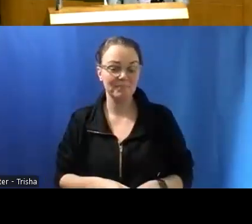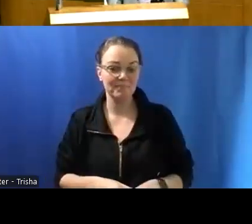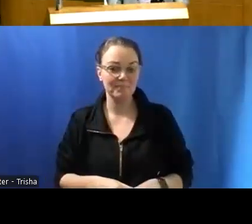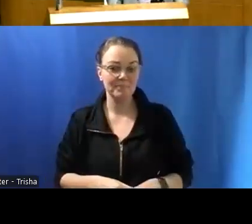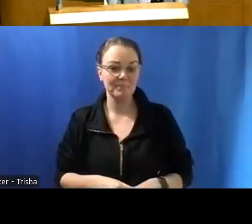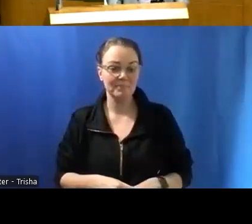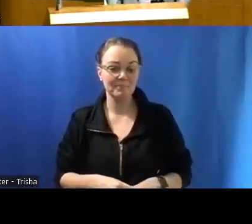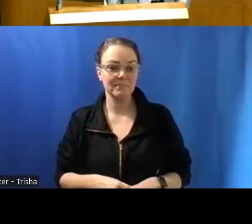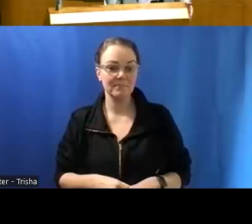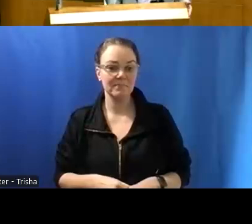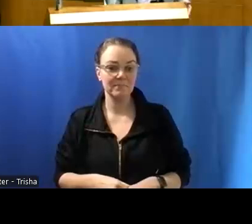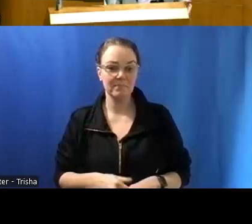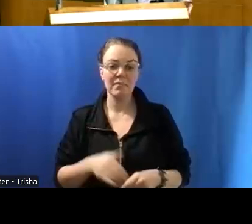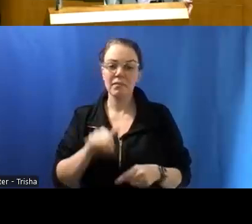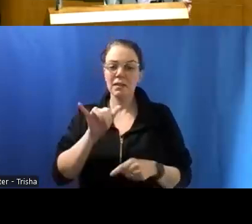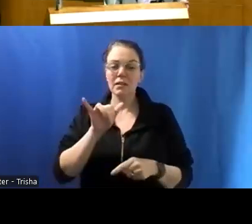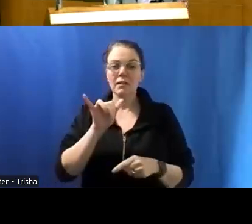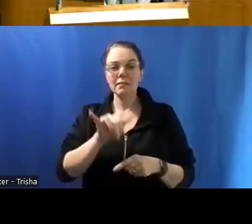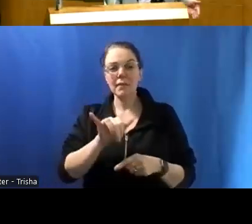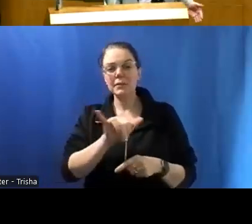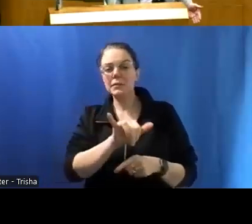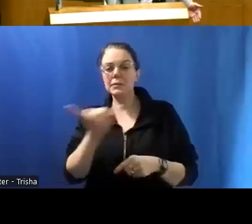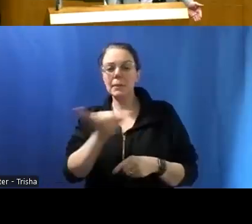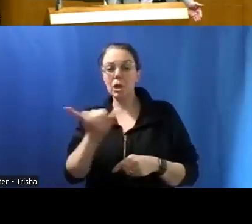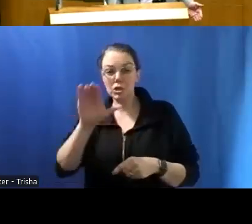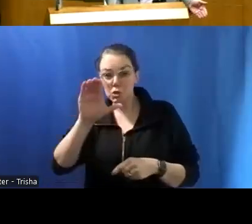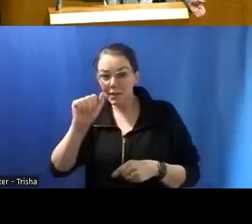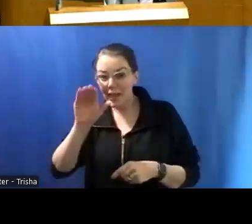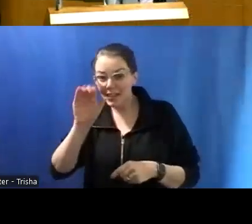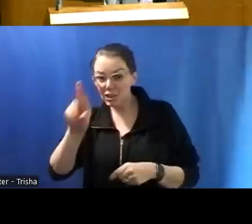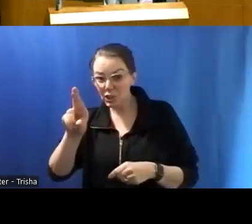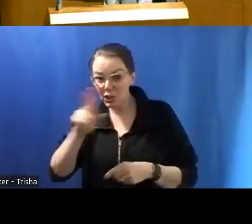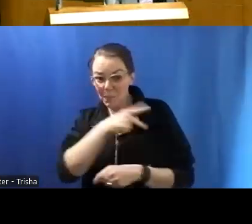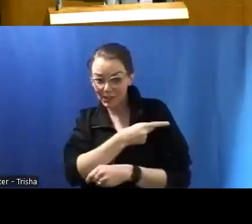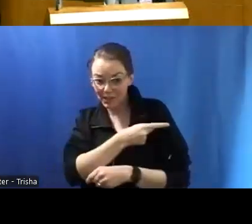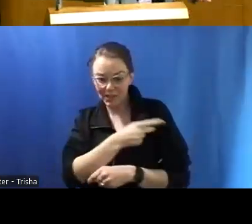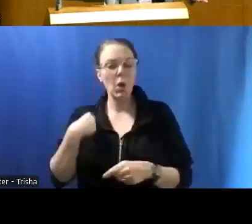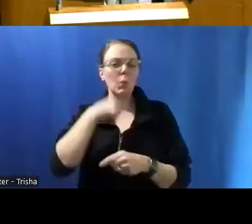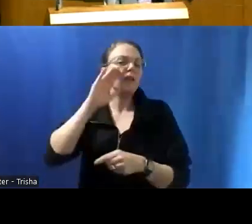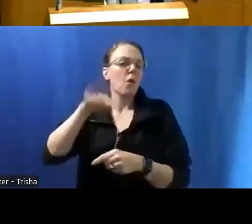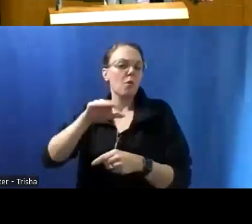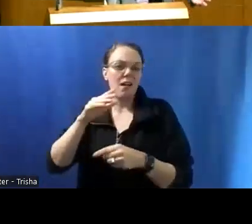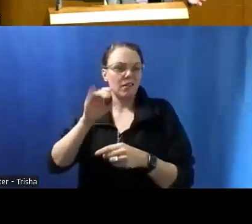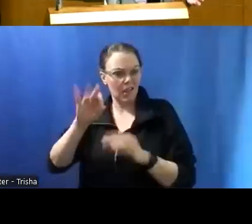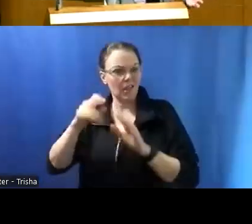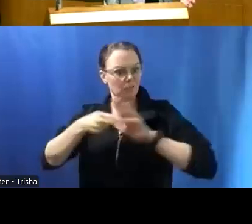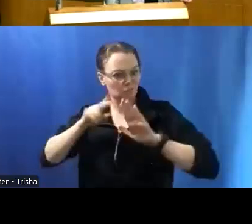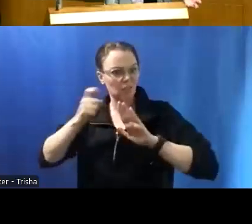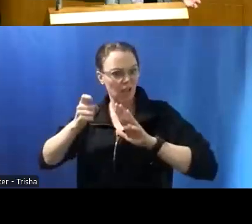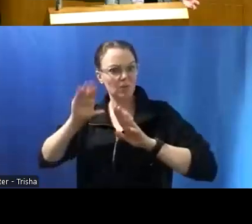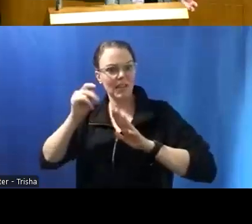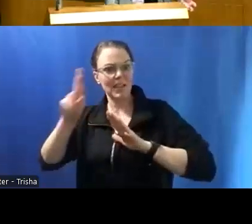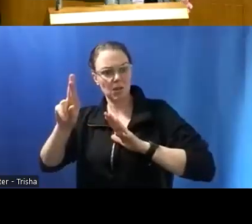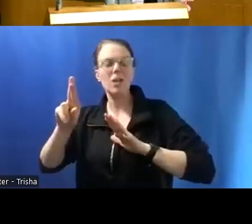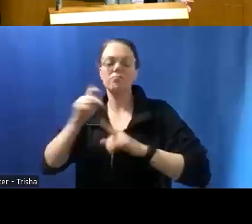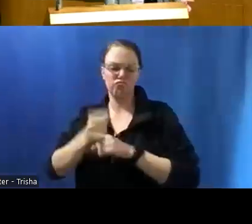and which is about the same as what you'd see in cancer patients, where we all kind of recognize that depression is